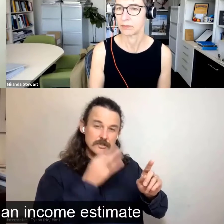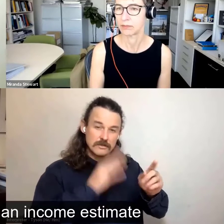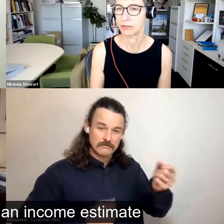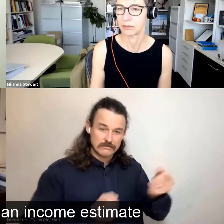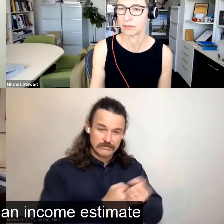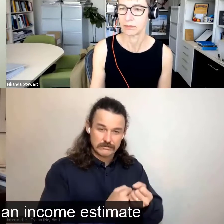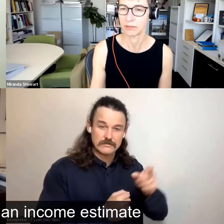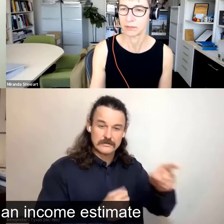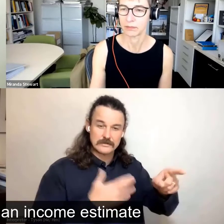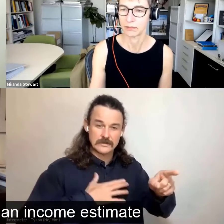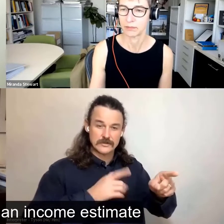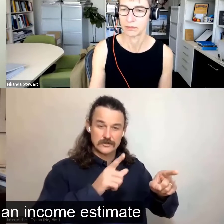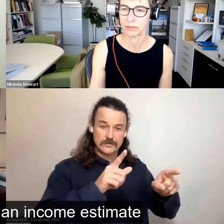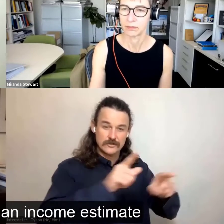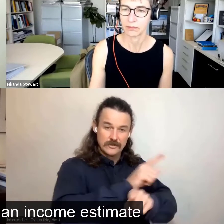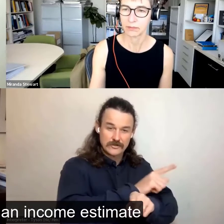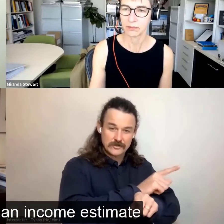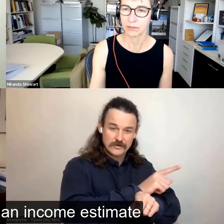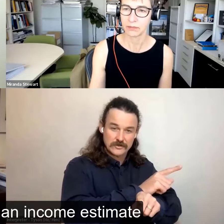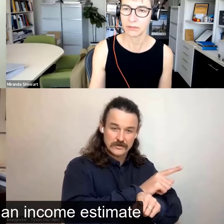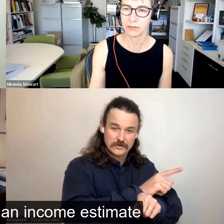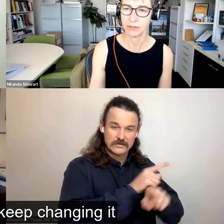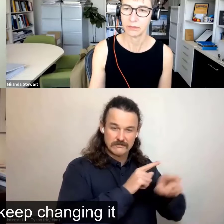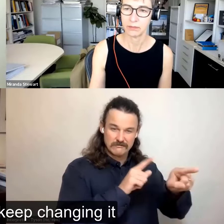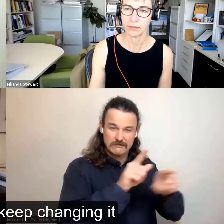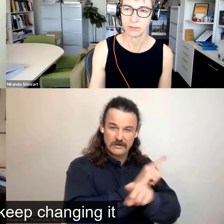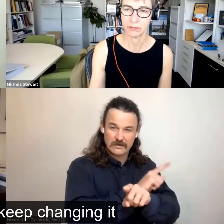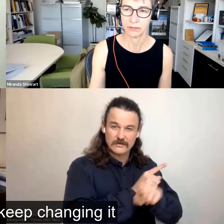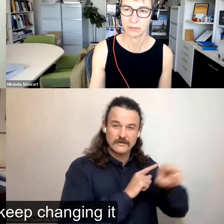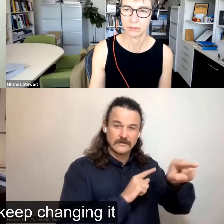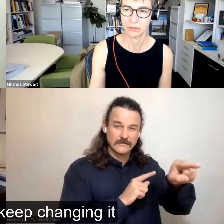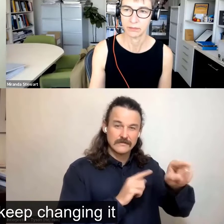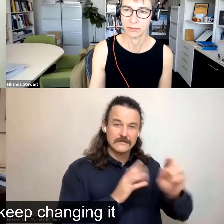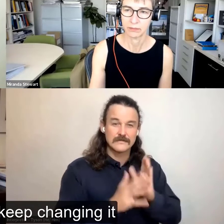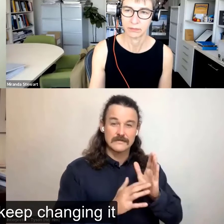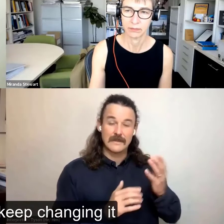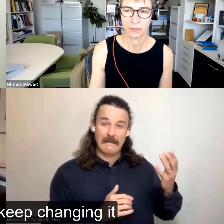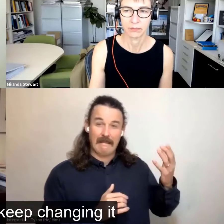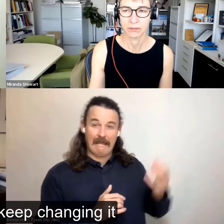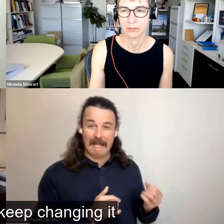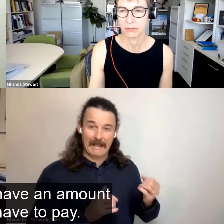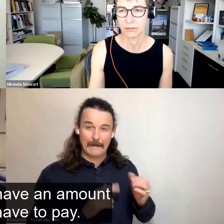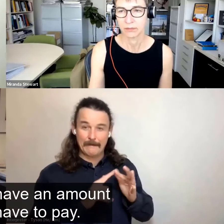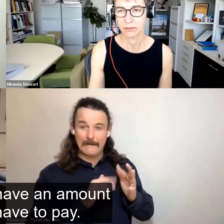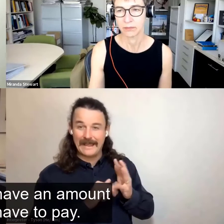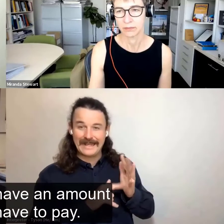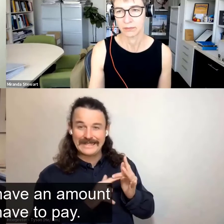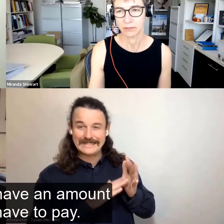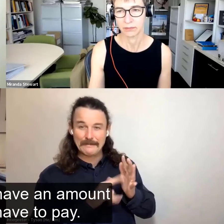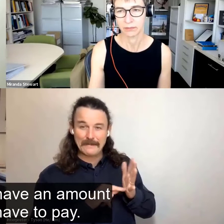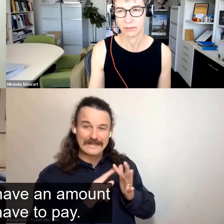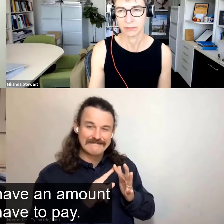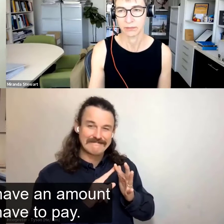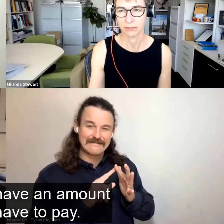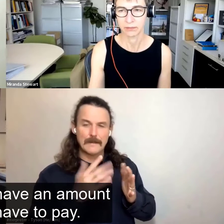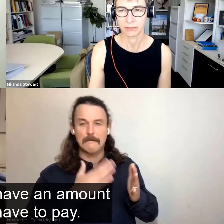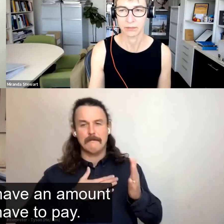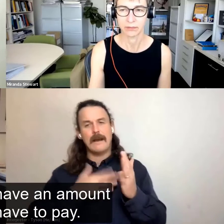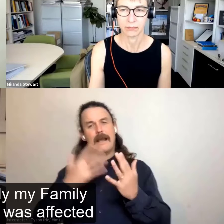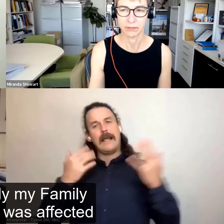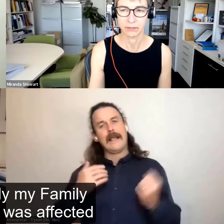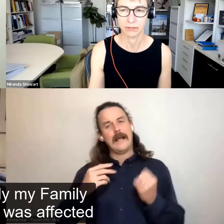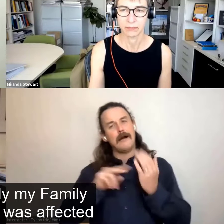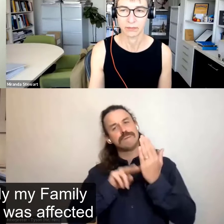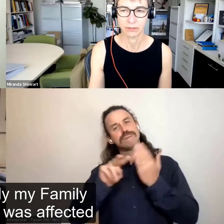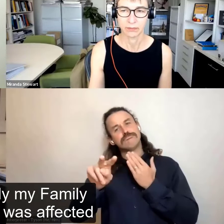you do an income estimate and you can't keep changing it, and you just have an amount that you have to